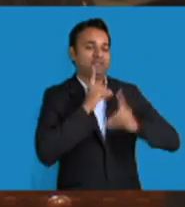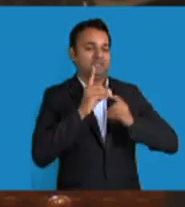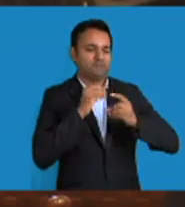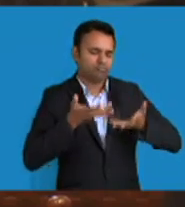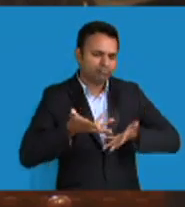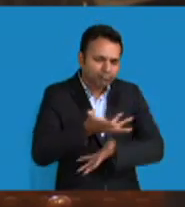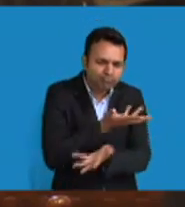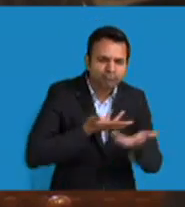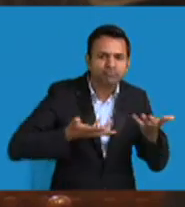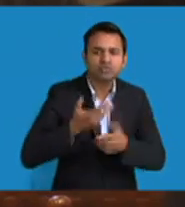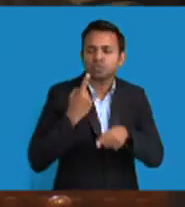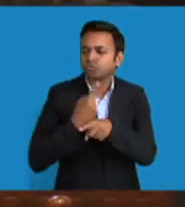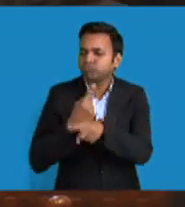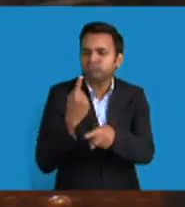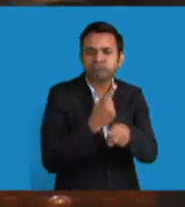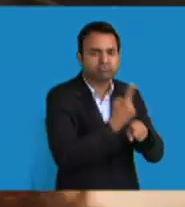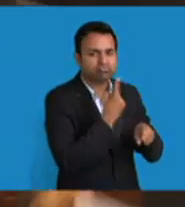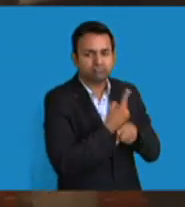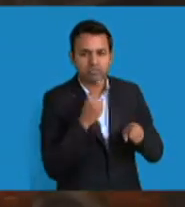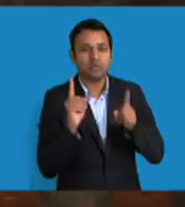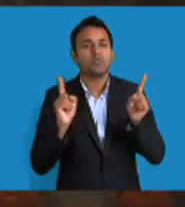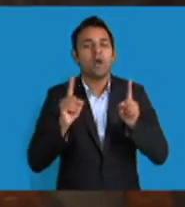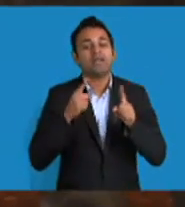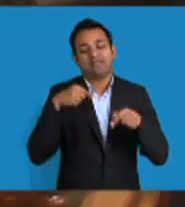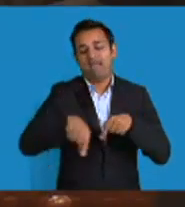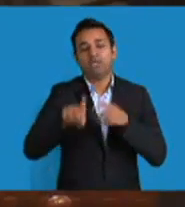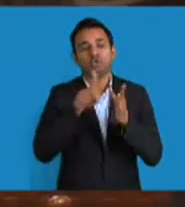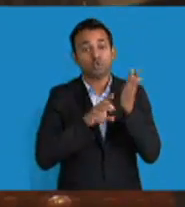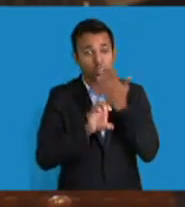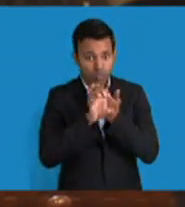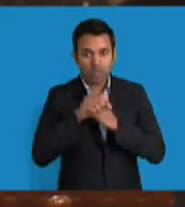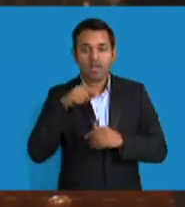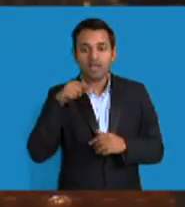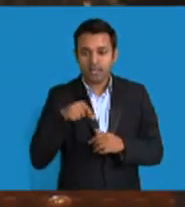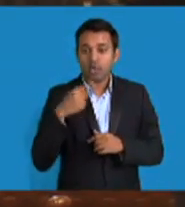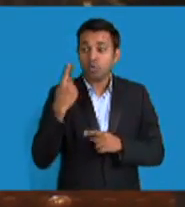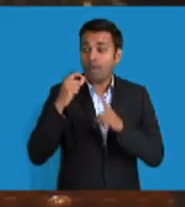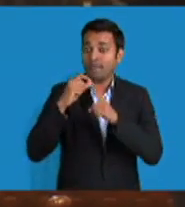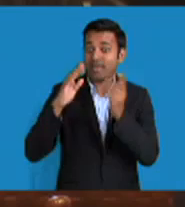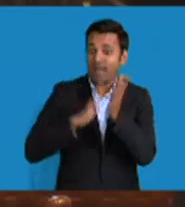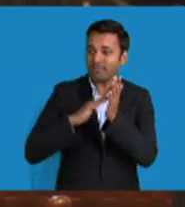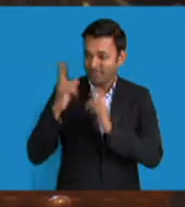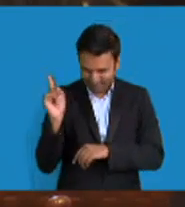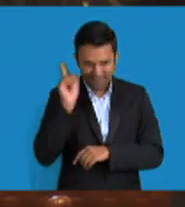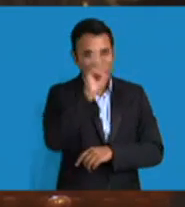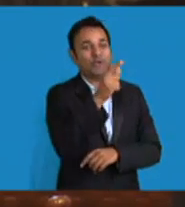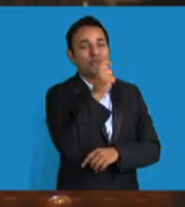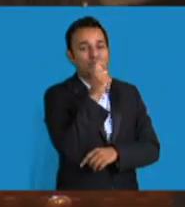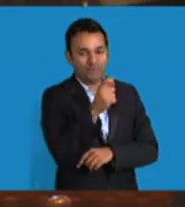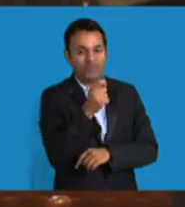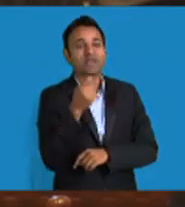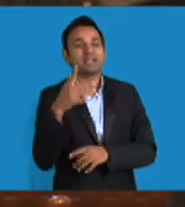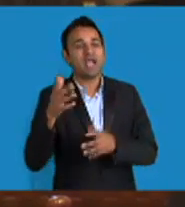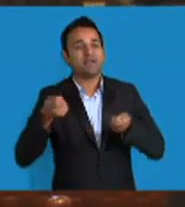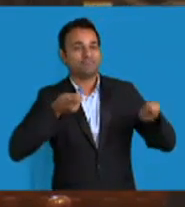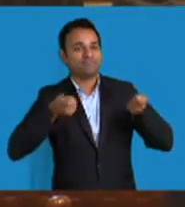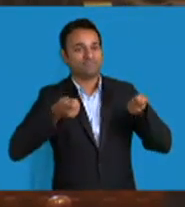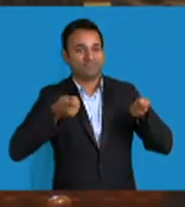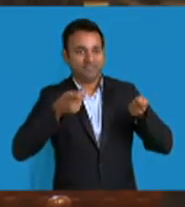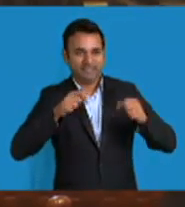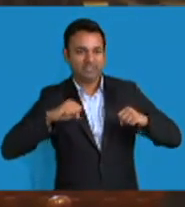in June that will be co-chaired by the Honourable Prime Minister. It was a call for action, which was to